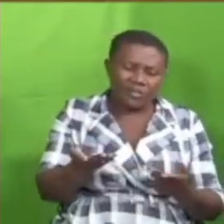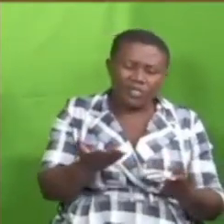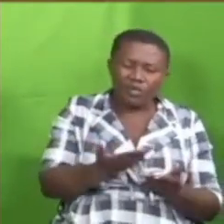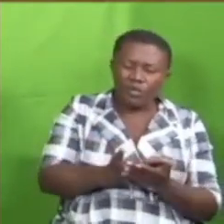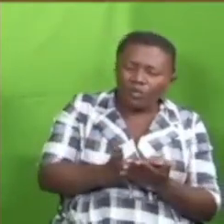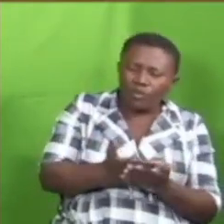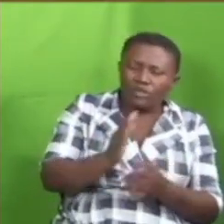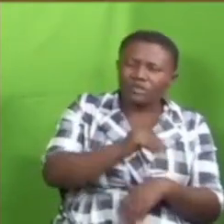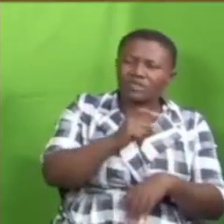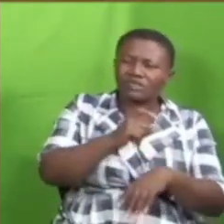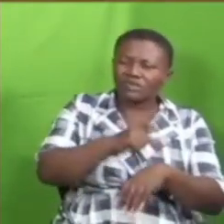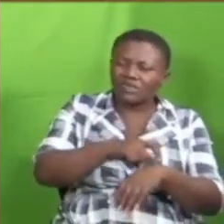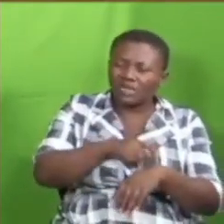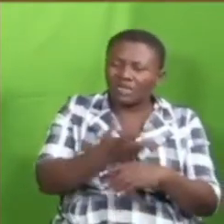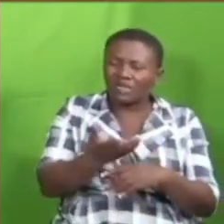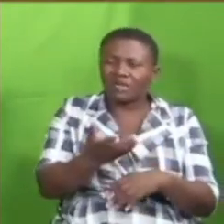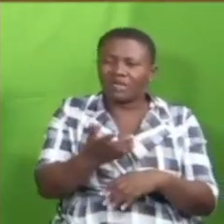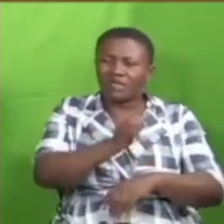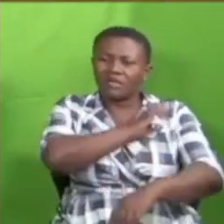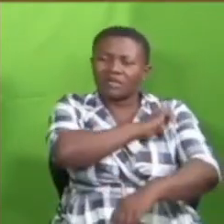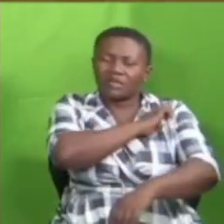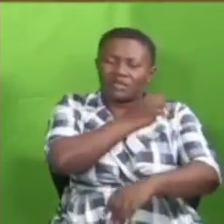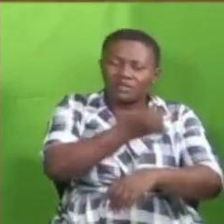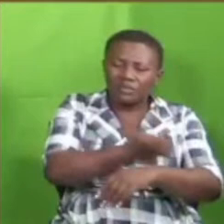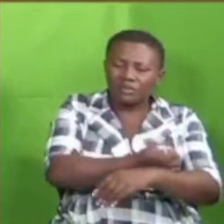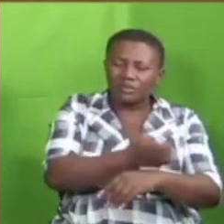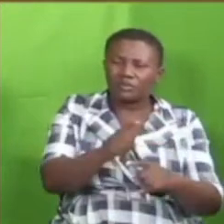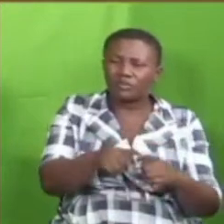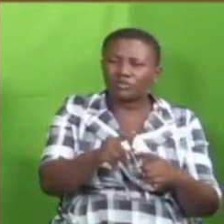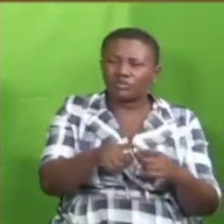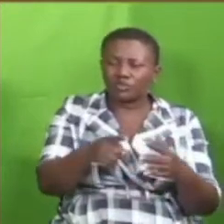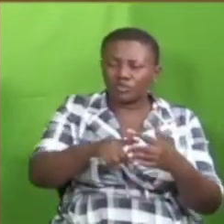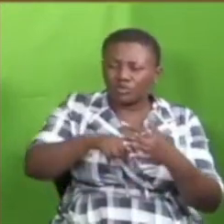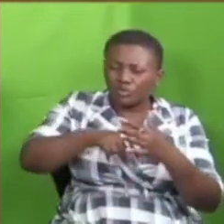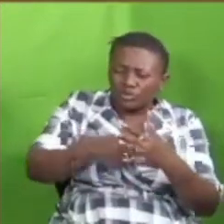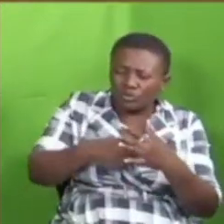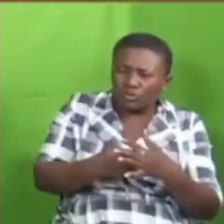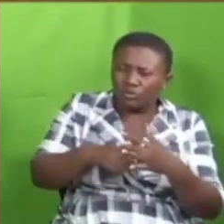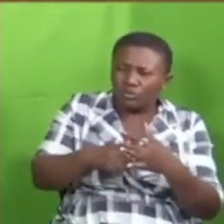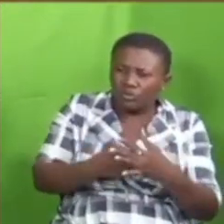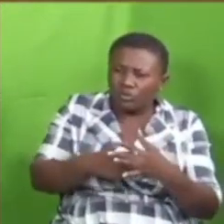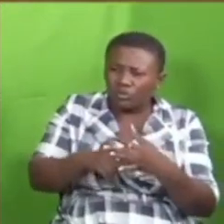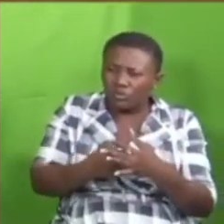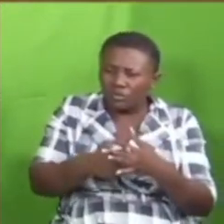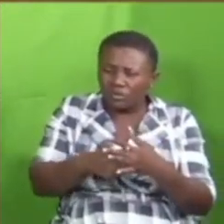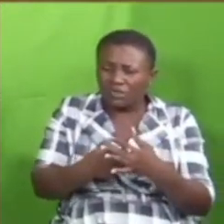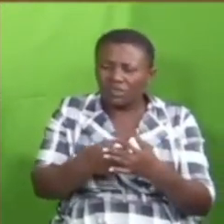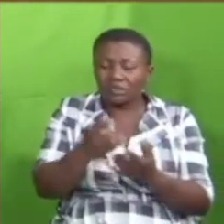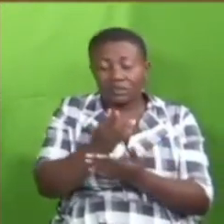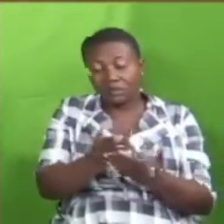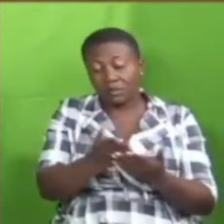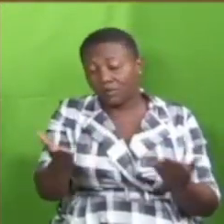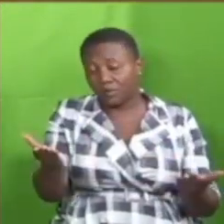and energies to execute his visions and convictions.